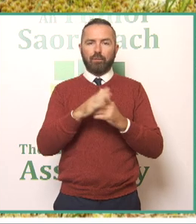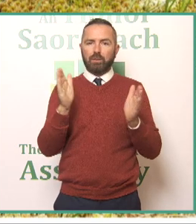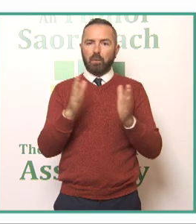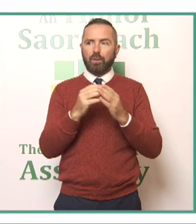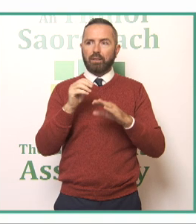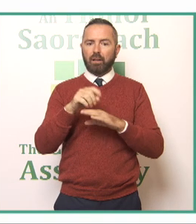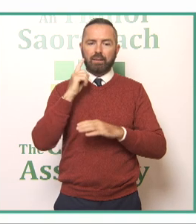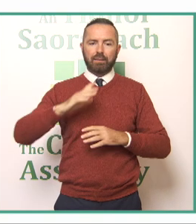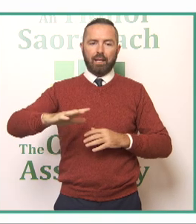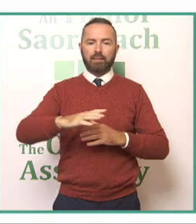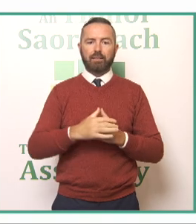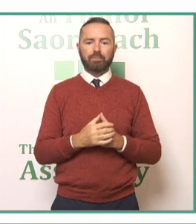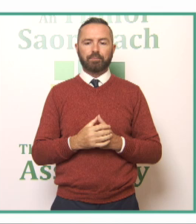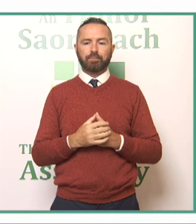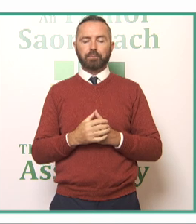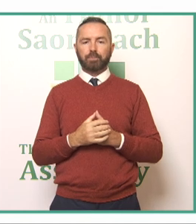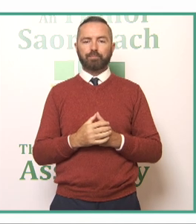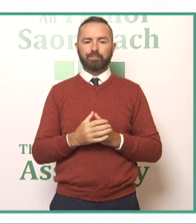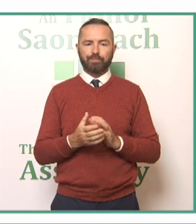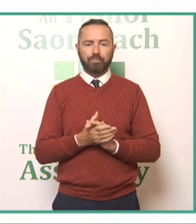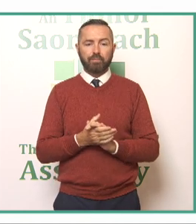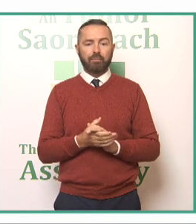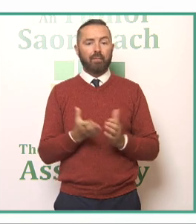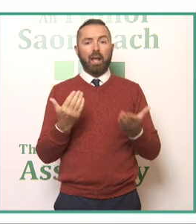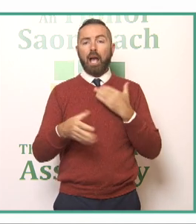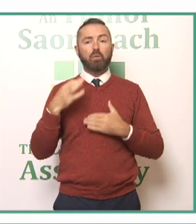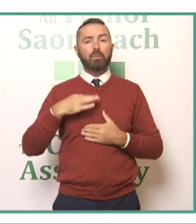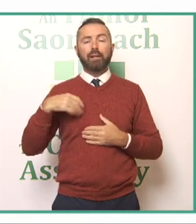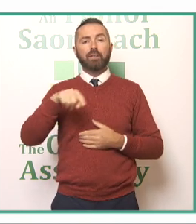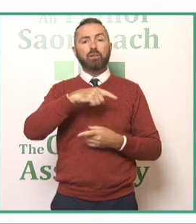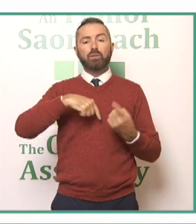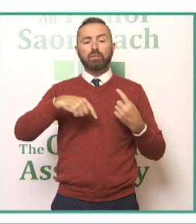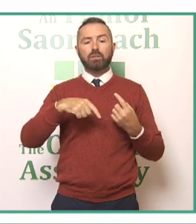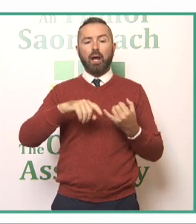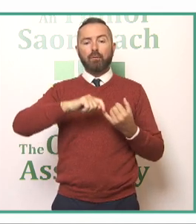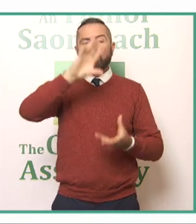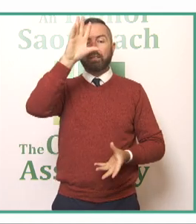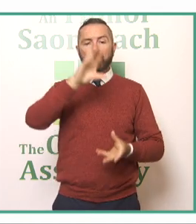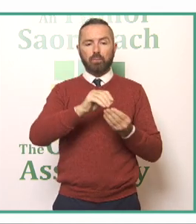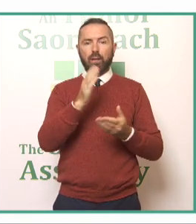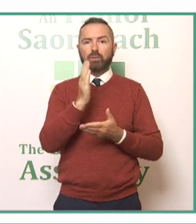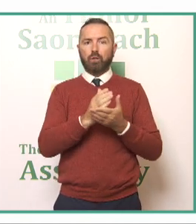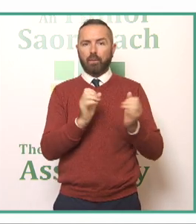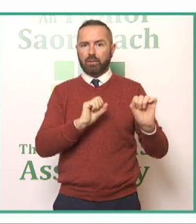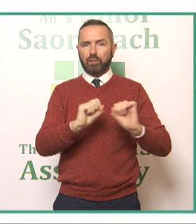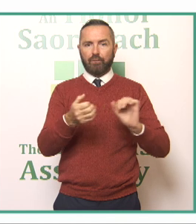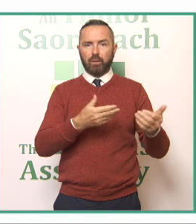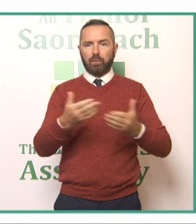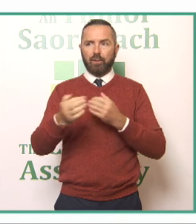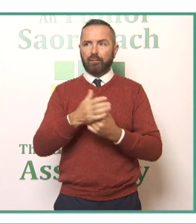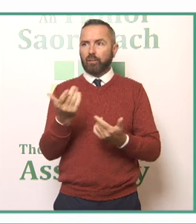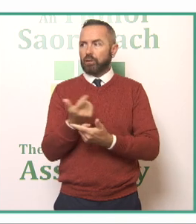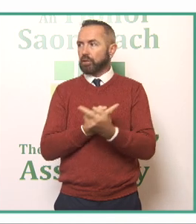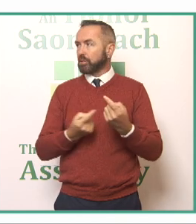these peatlands. So what do our peatlands do for us? So I've summarised here some of the services that they provide for